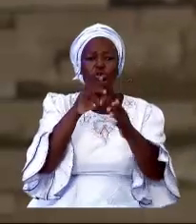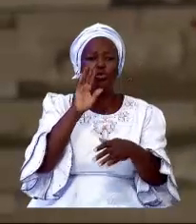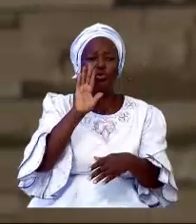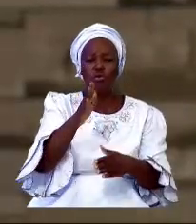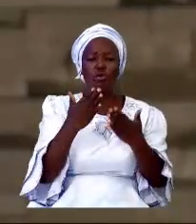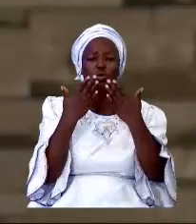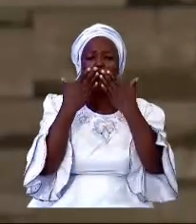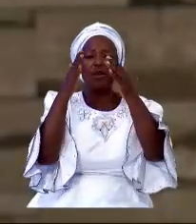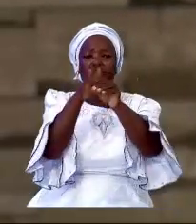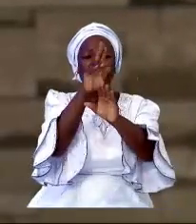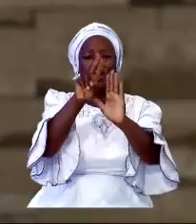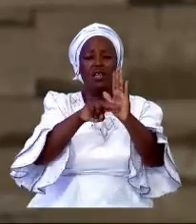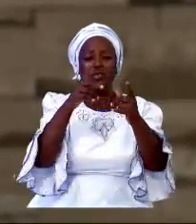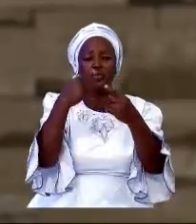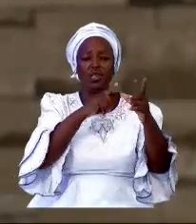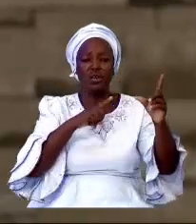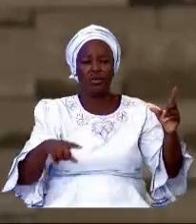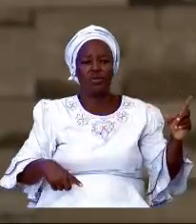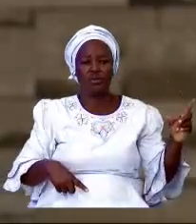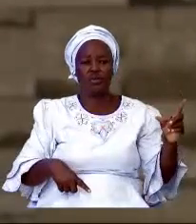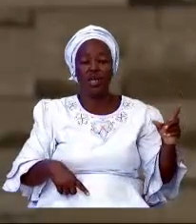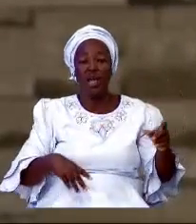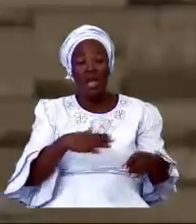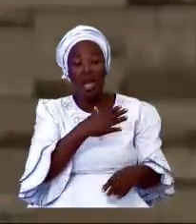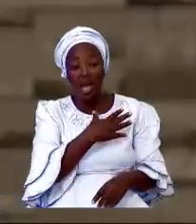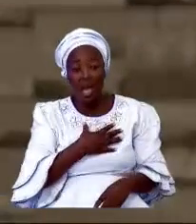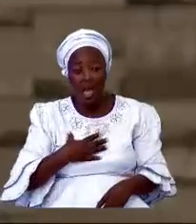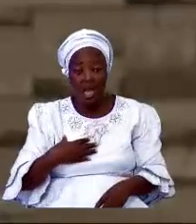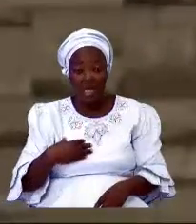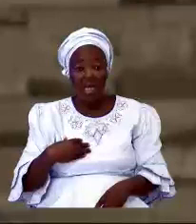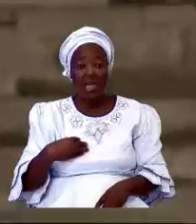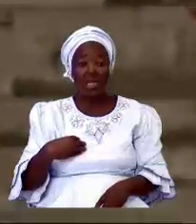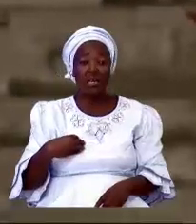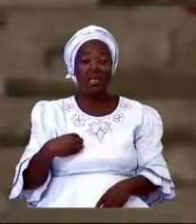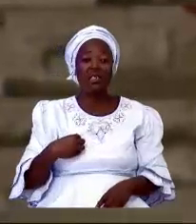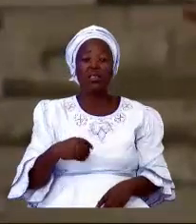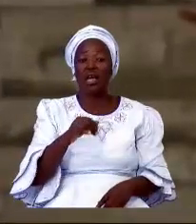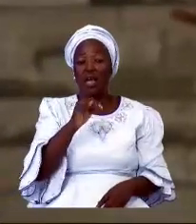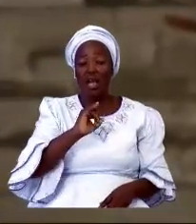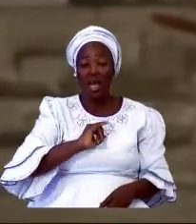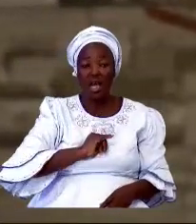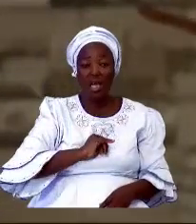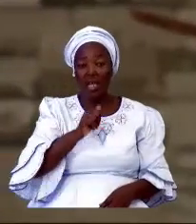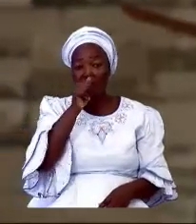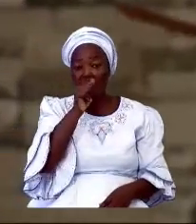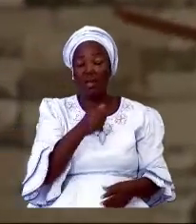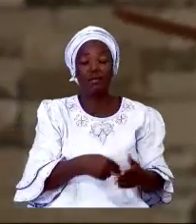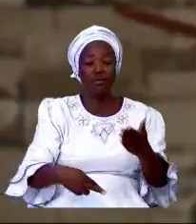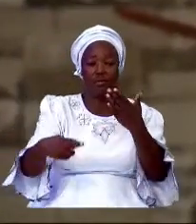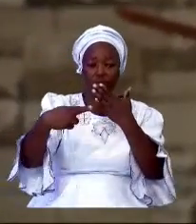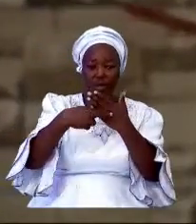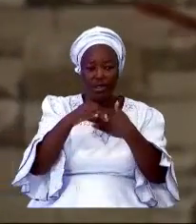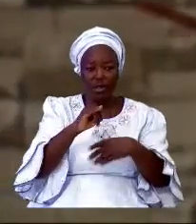the Lord. Show your gratitude unto the Lord. I